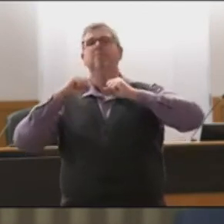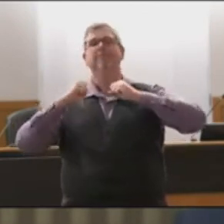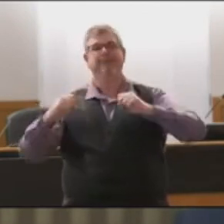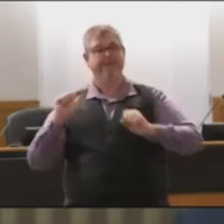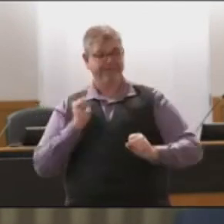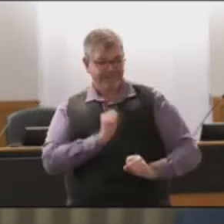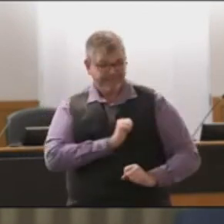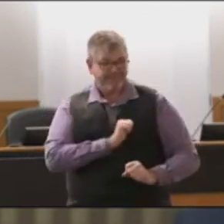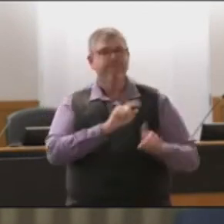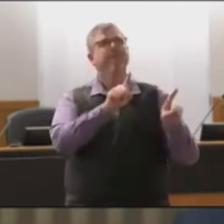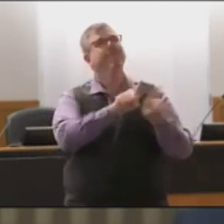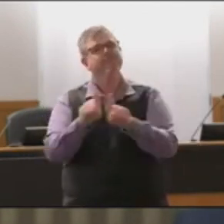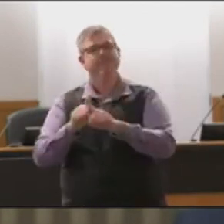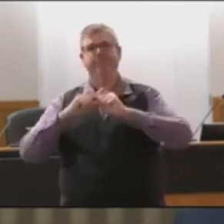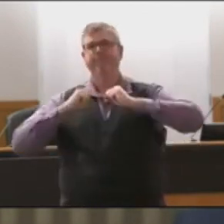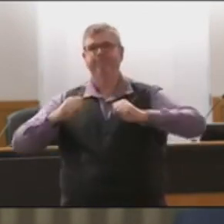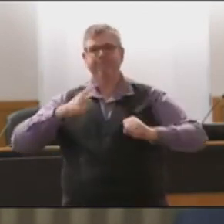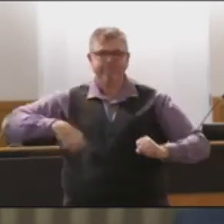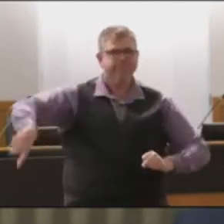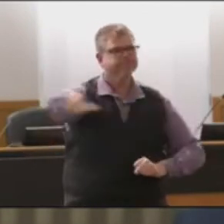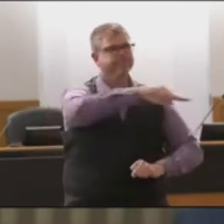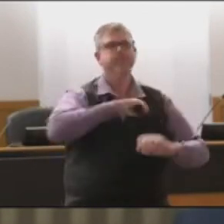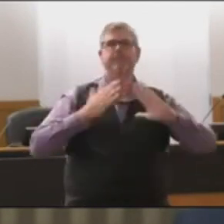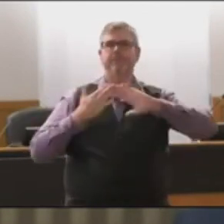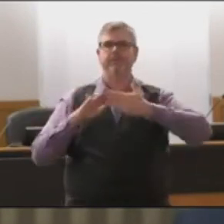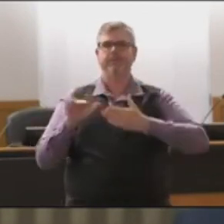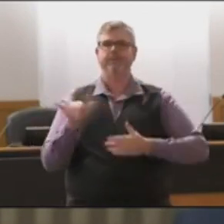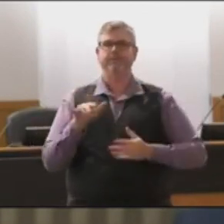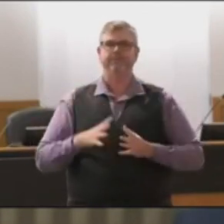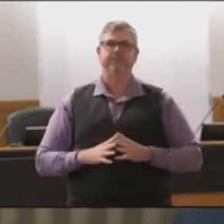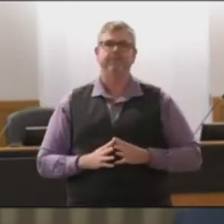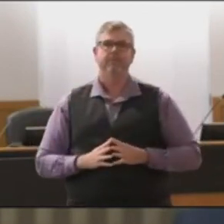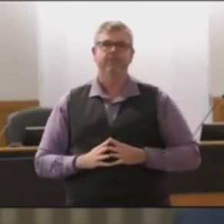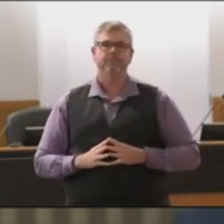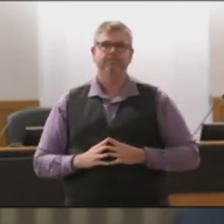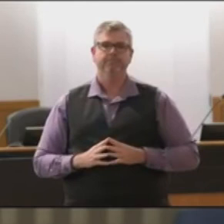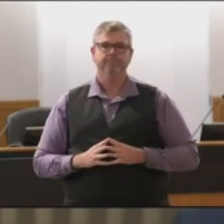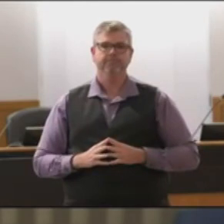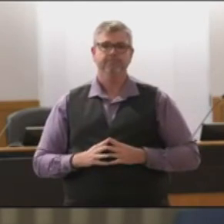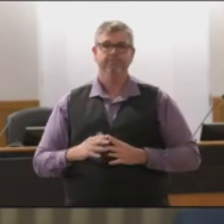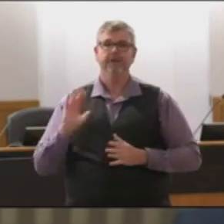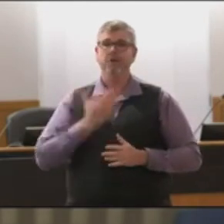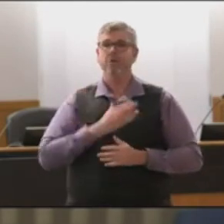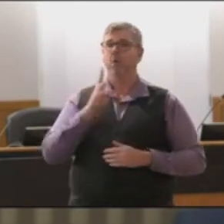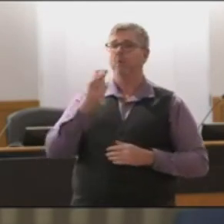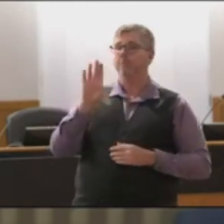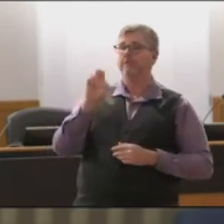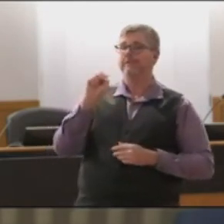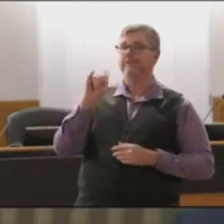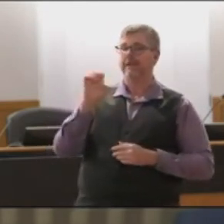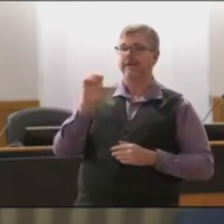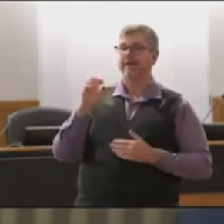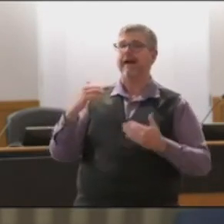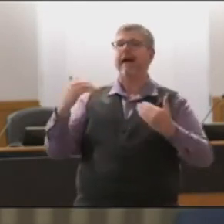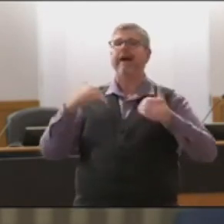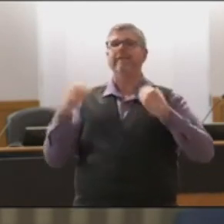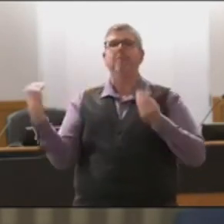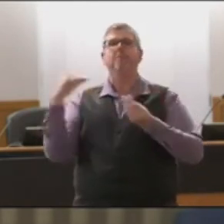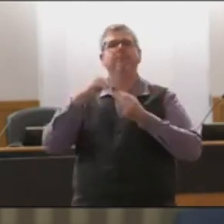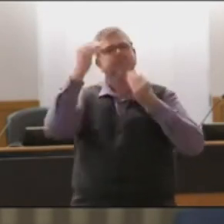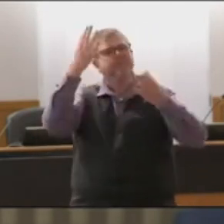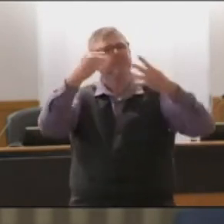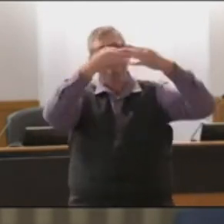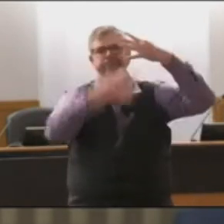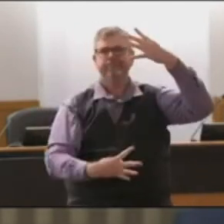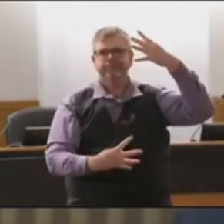seccphd.org/coronavirus. There you will find resources, guidance for individuals, increased information about the new orders, shelter-in-place